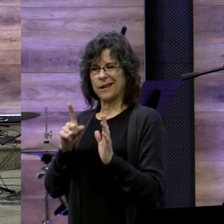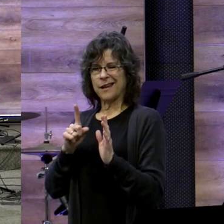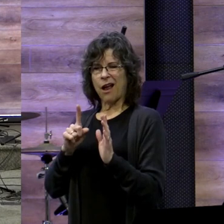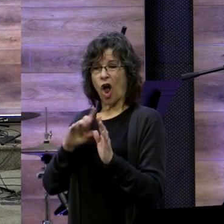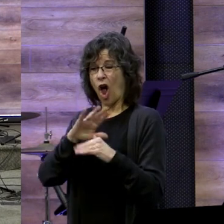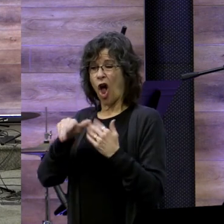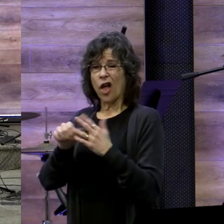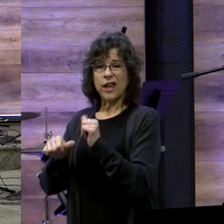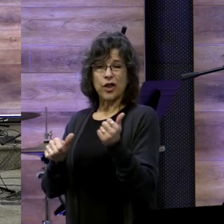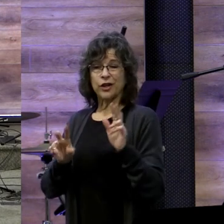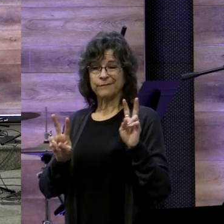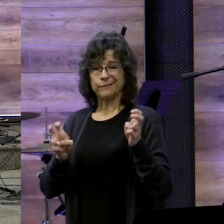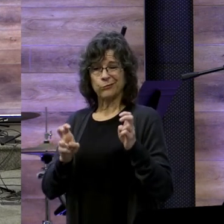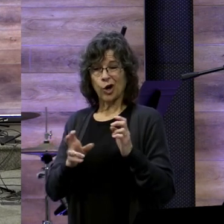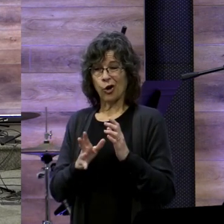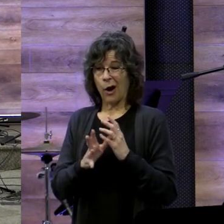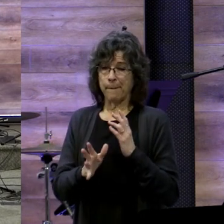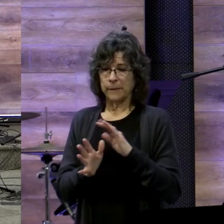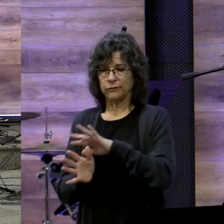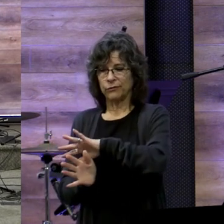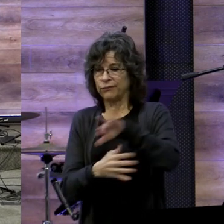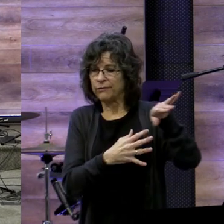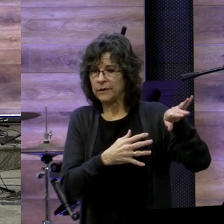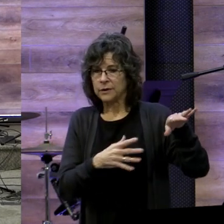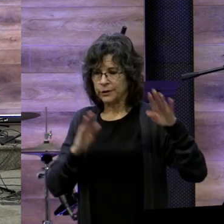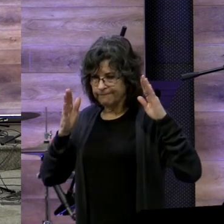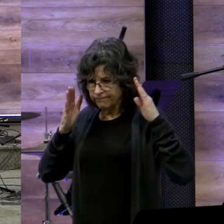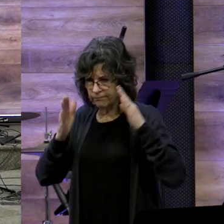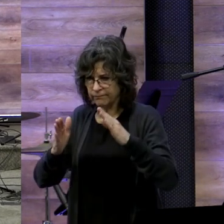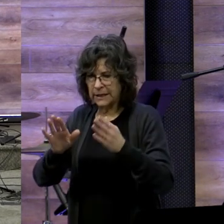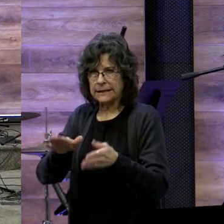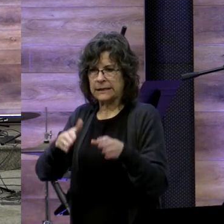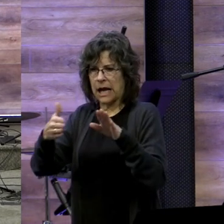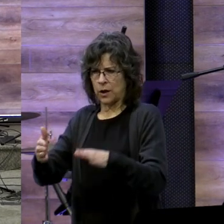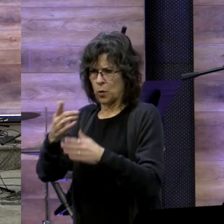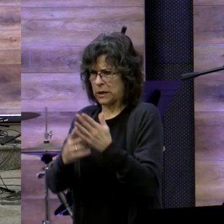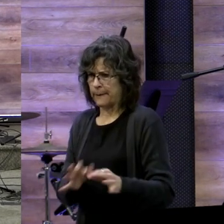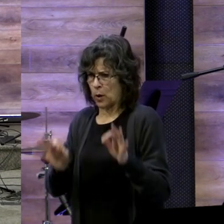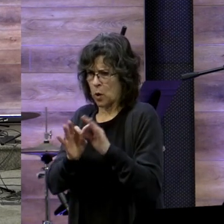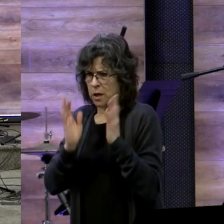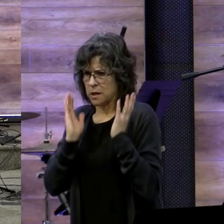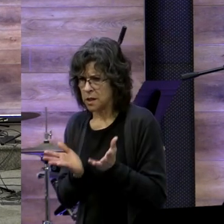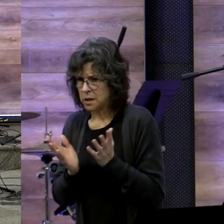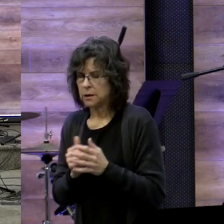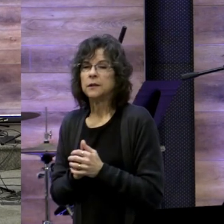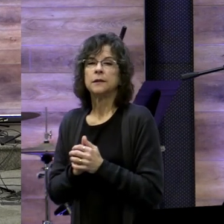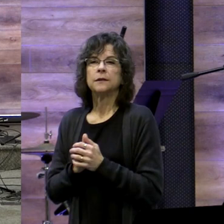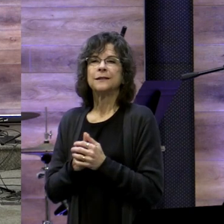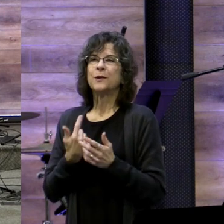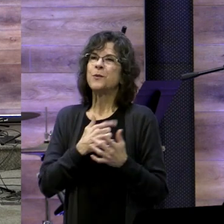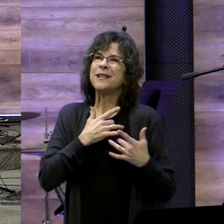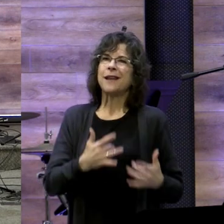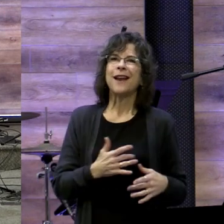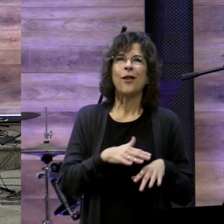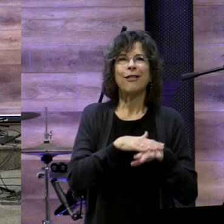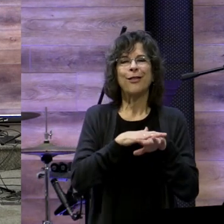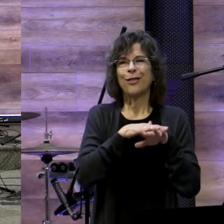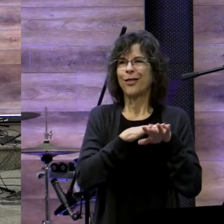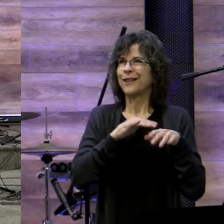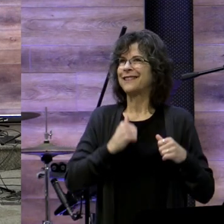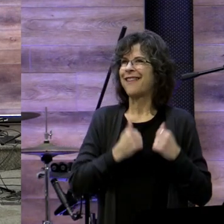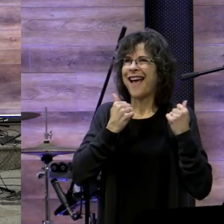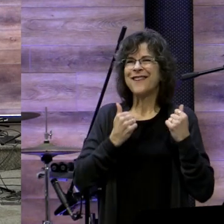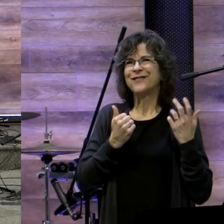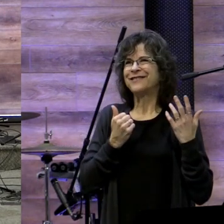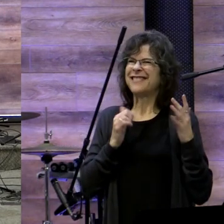really matters. You see, we often like to live our life in the trivial, without the weighty